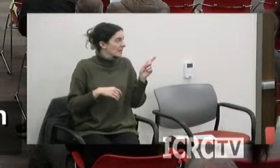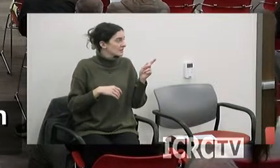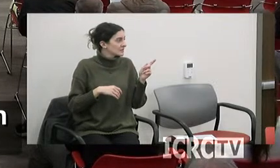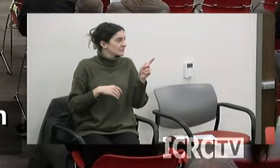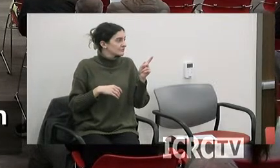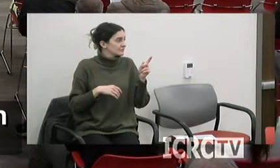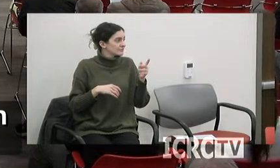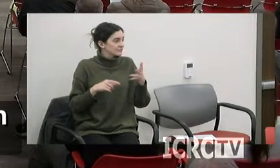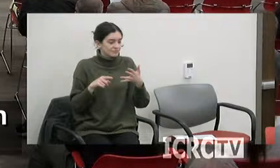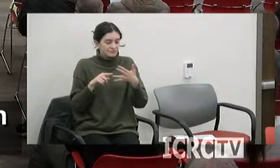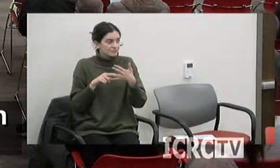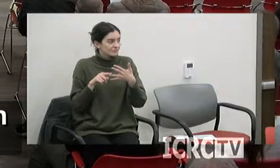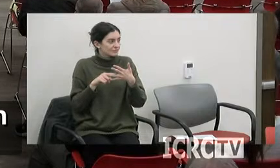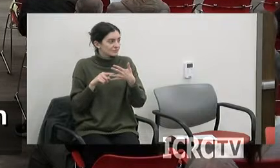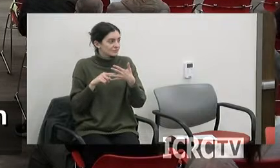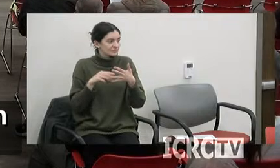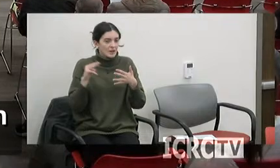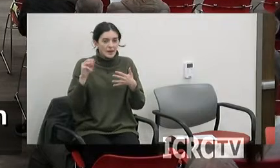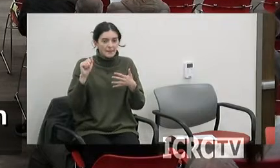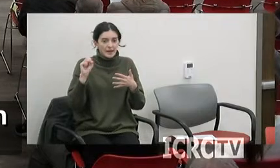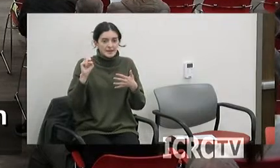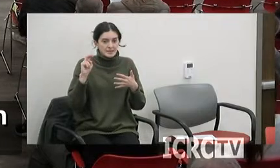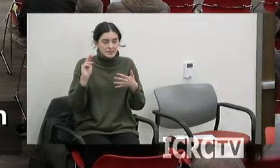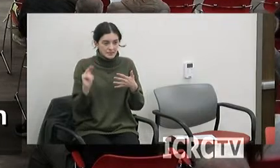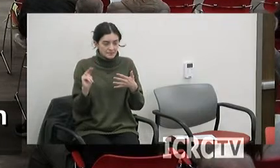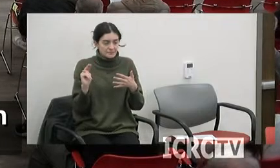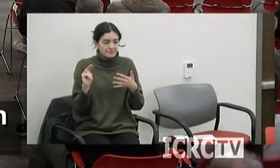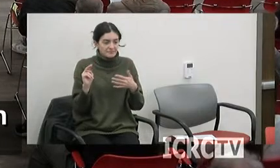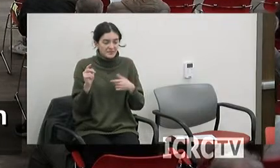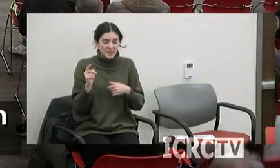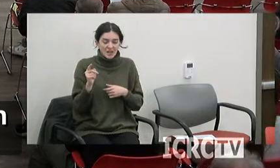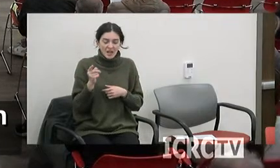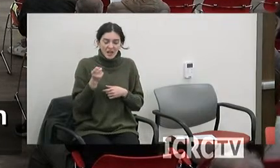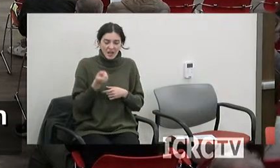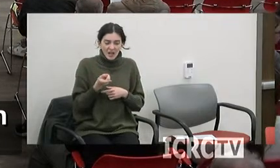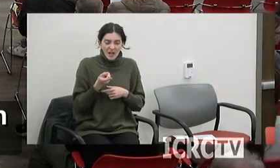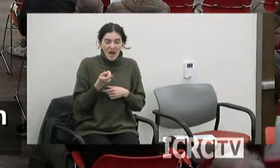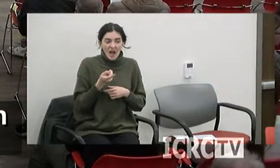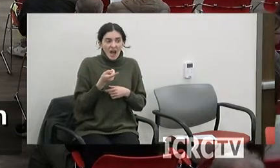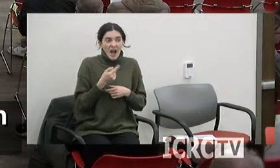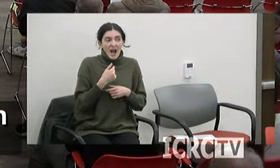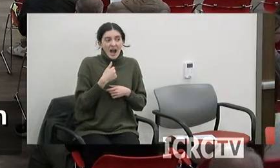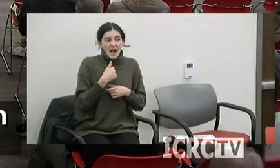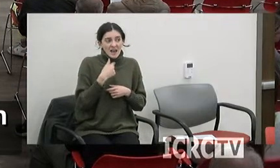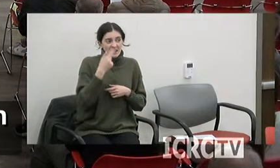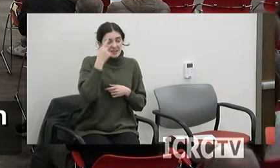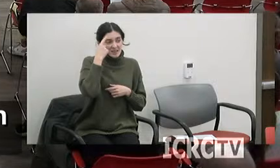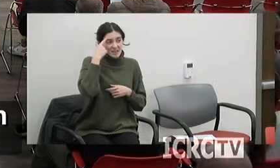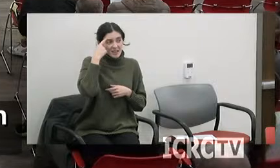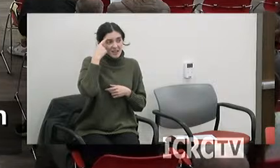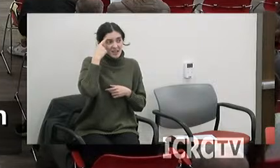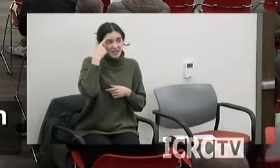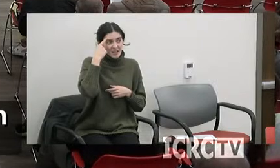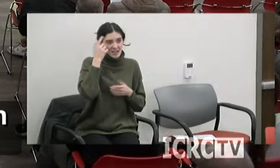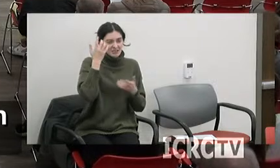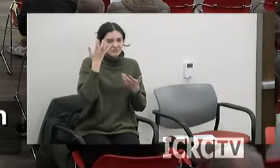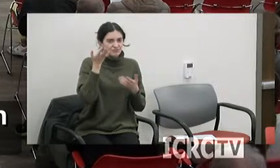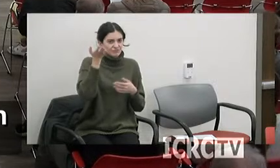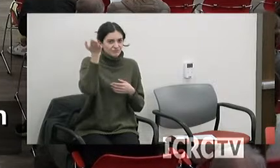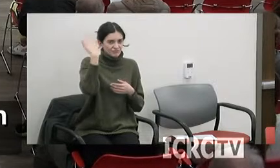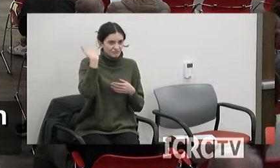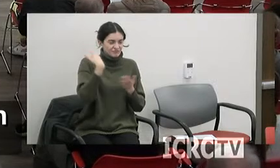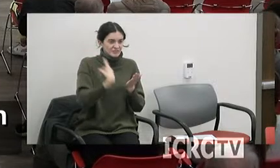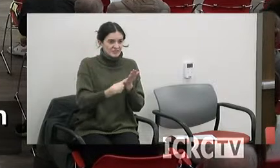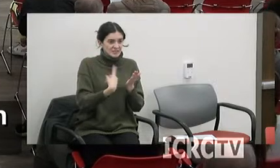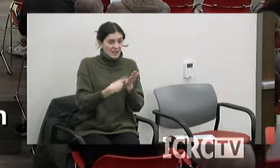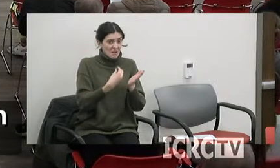I think we talked about how the curriculum budget was actually cut quite significantly in the